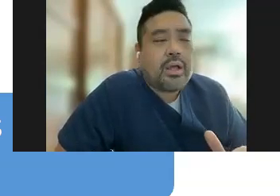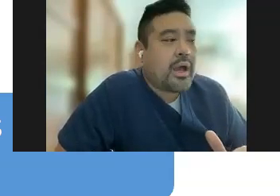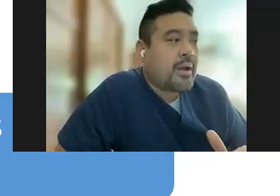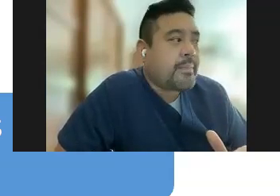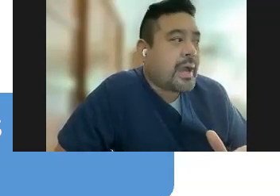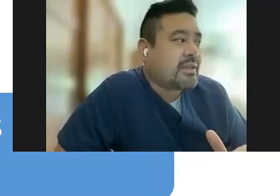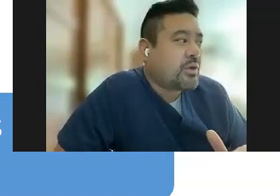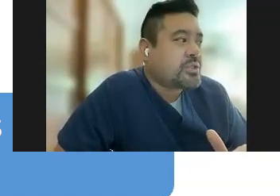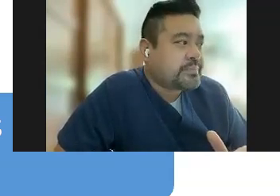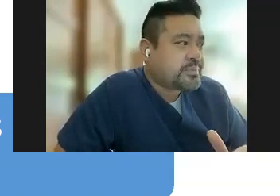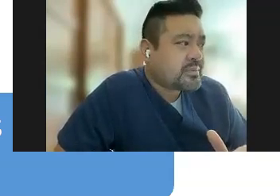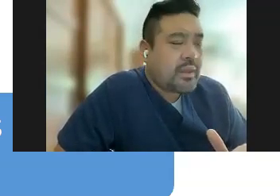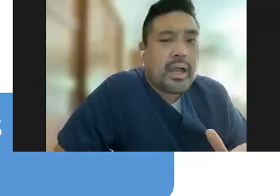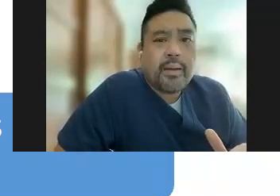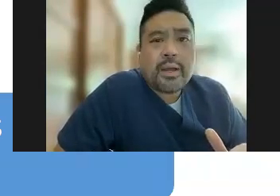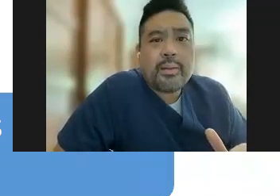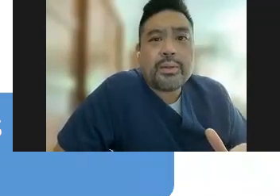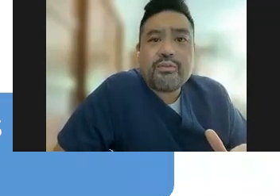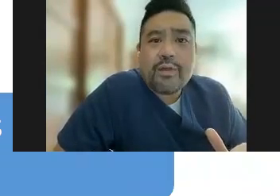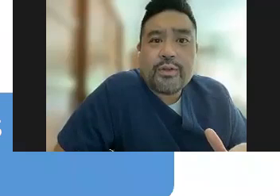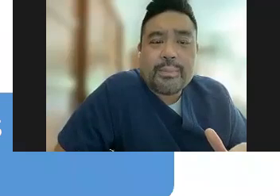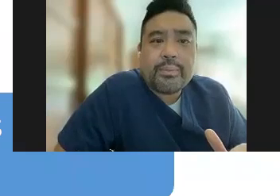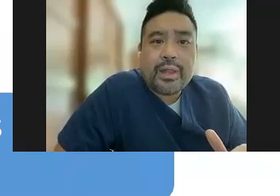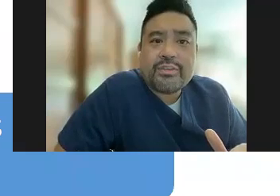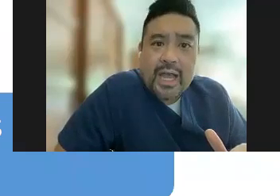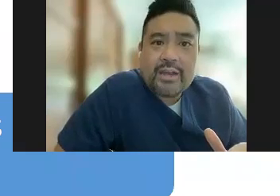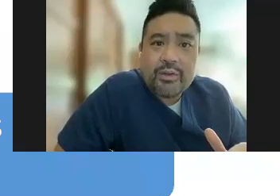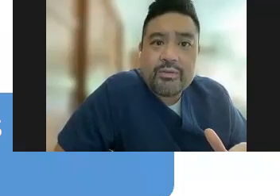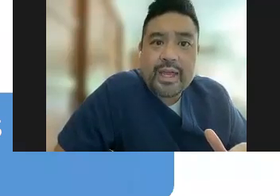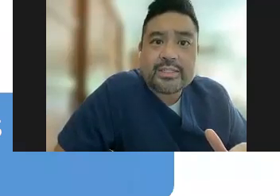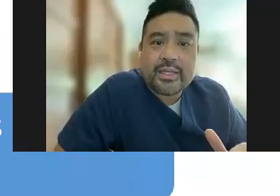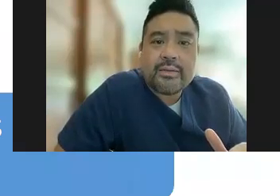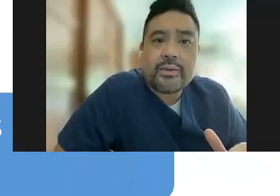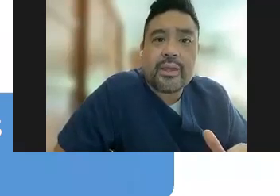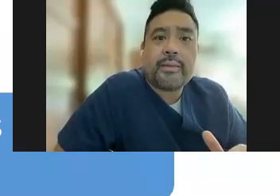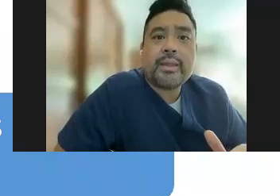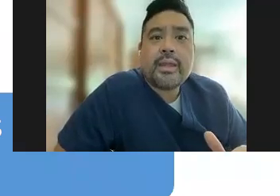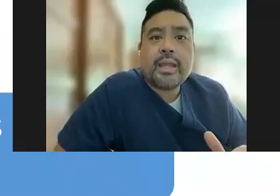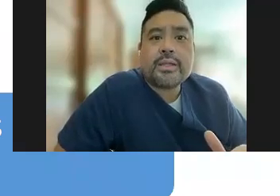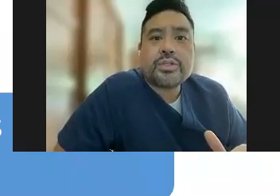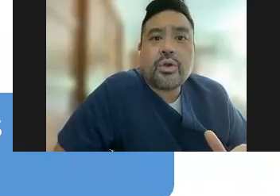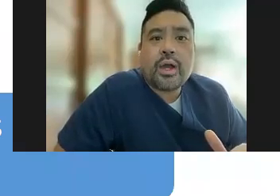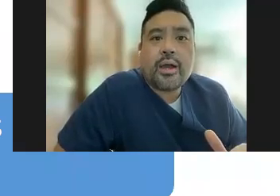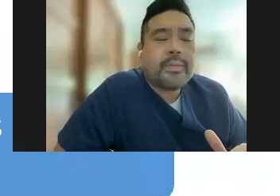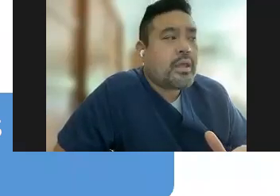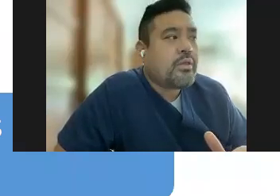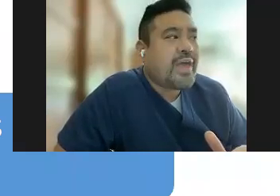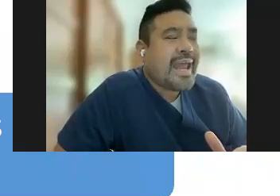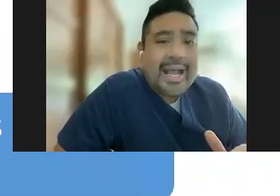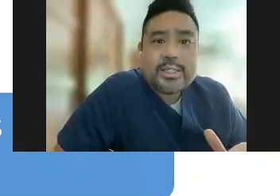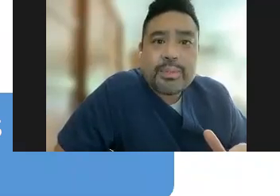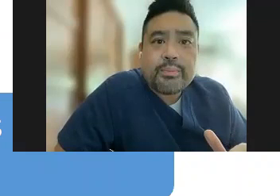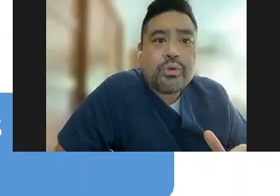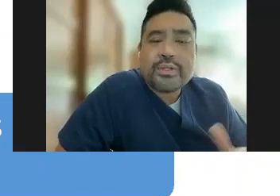example, I think there's a belief out there that people have died from the vaccine, okay? And so